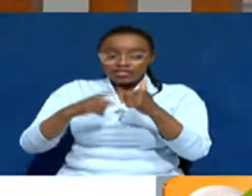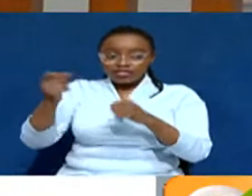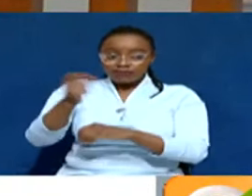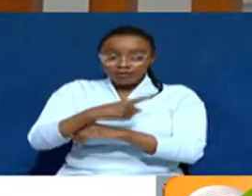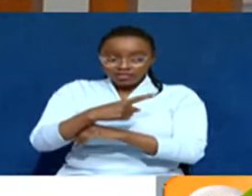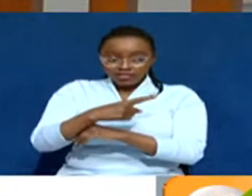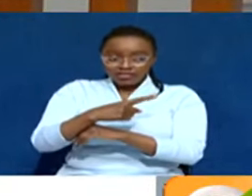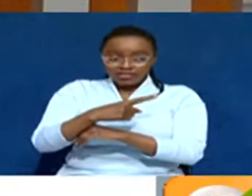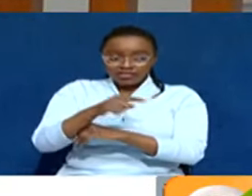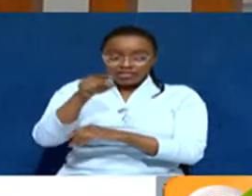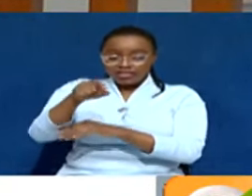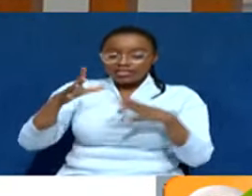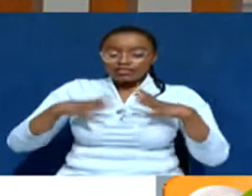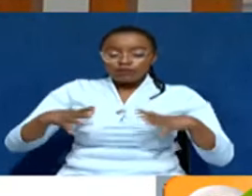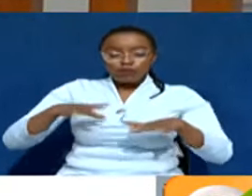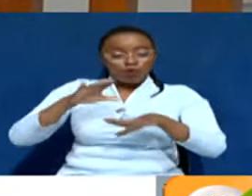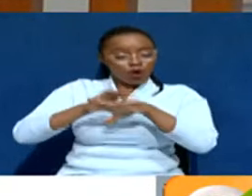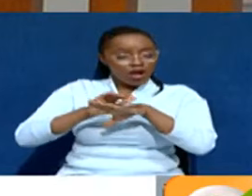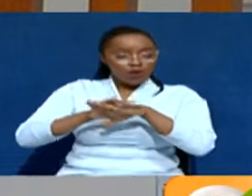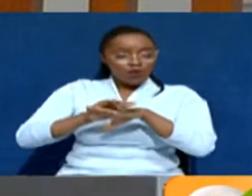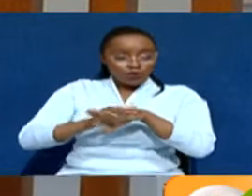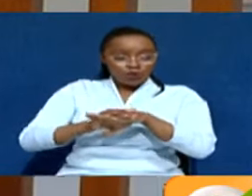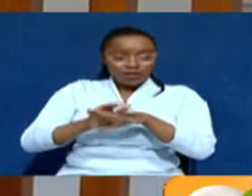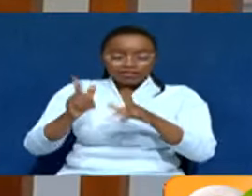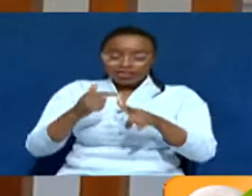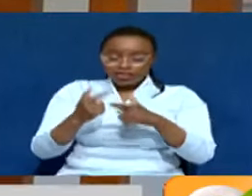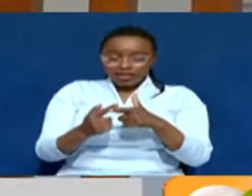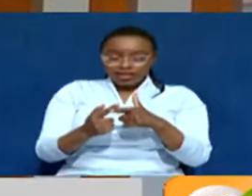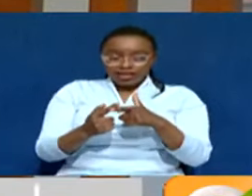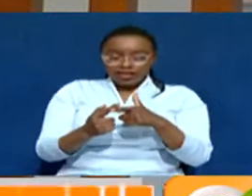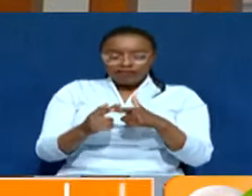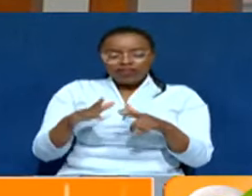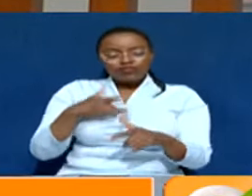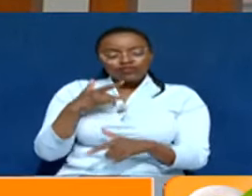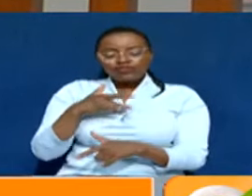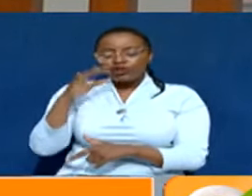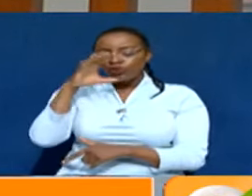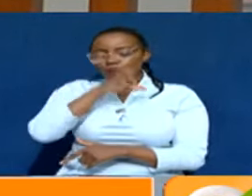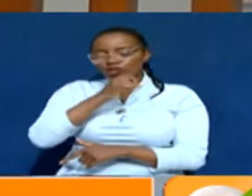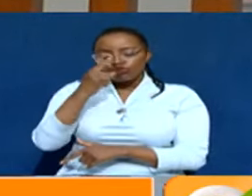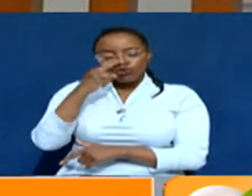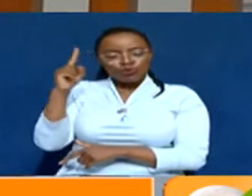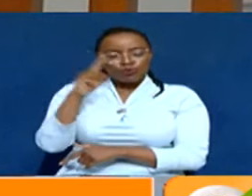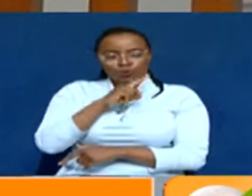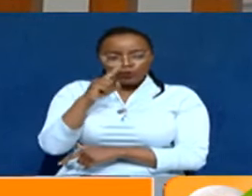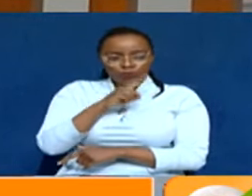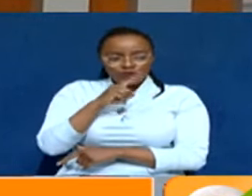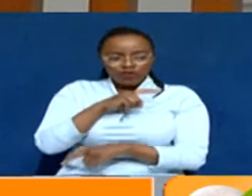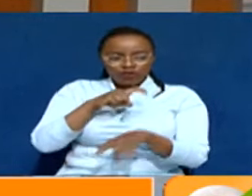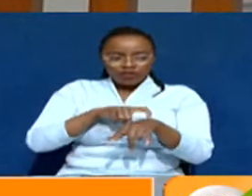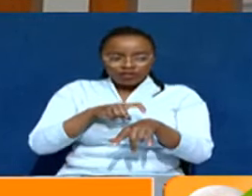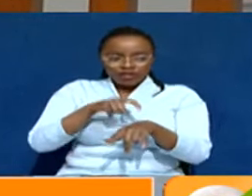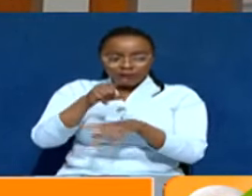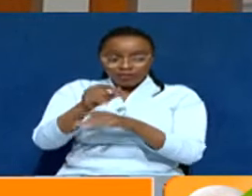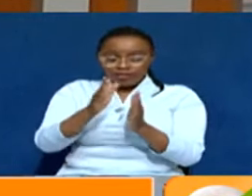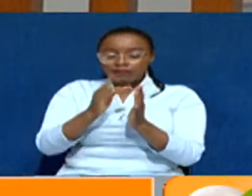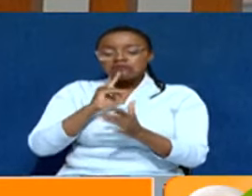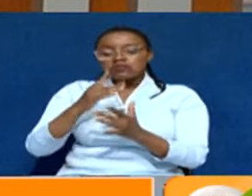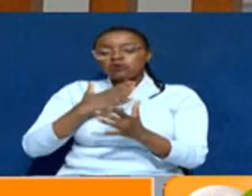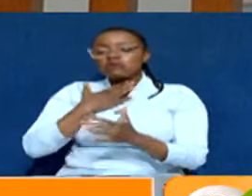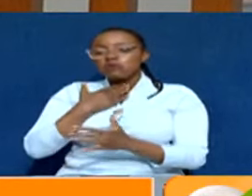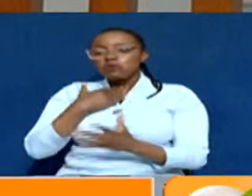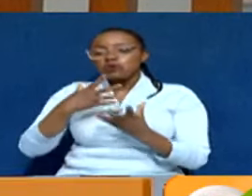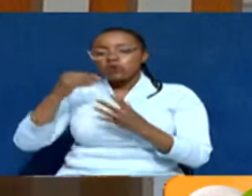6 months, those guys were so good. Then homesick hit me so hard. So one day I just told them I want to go back